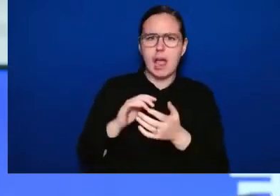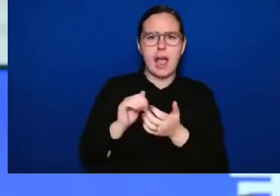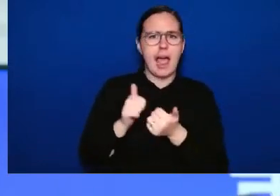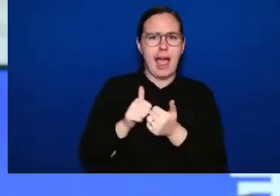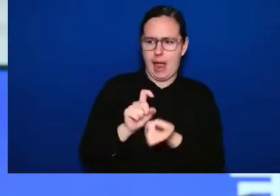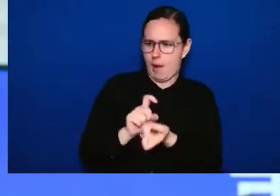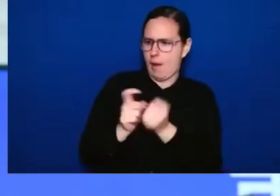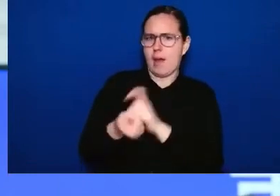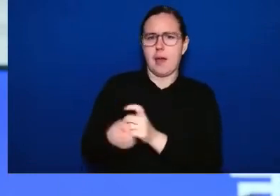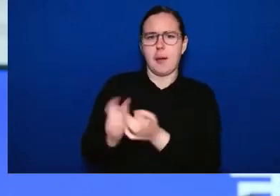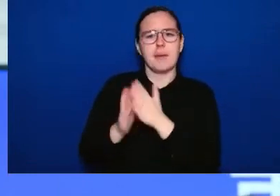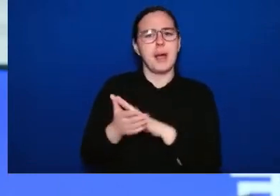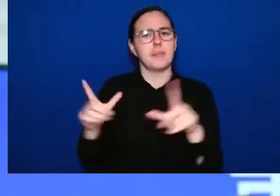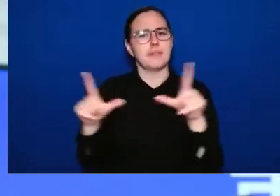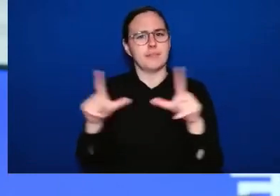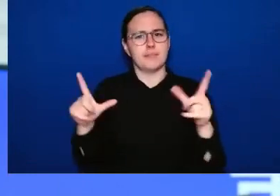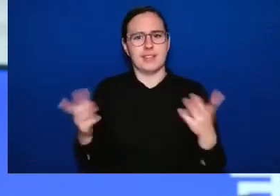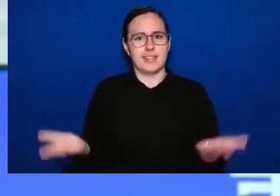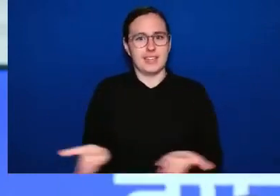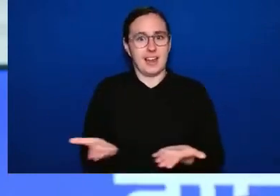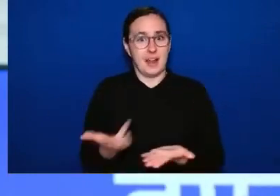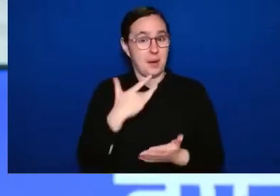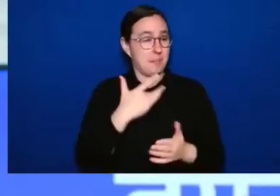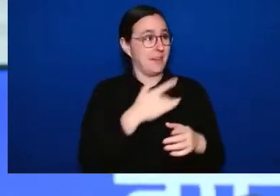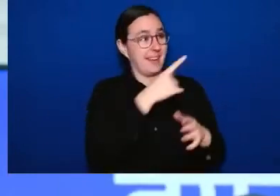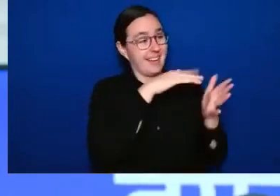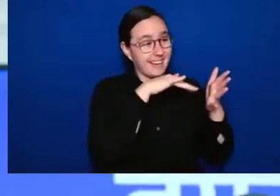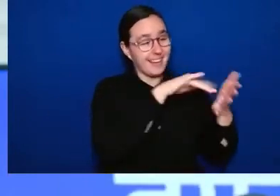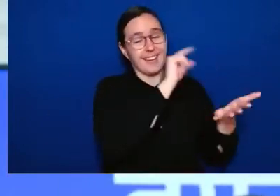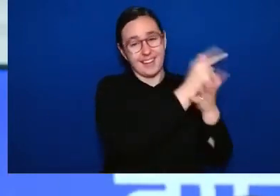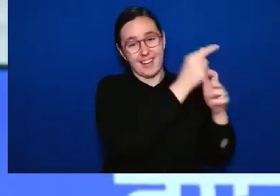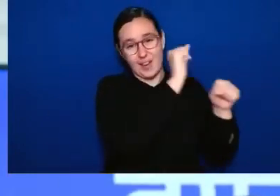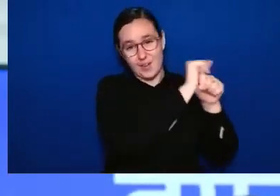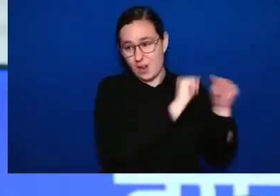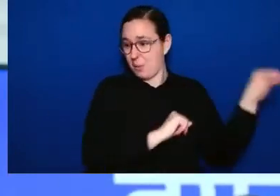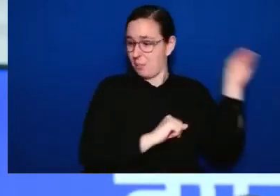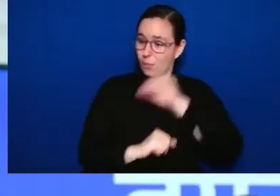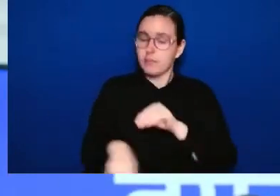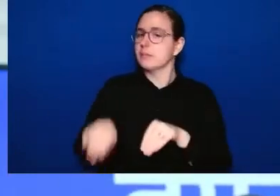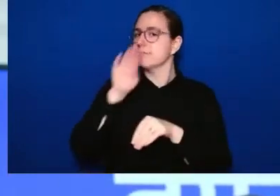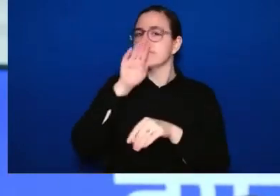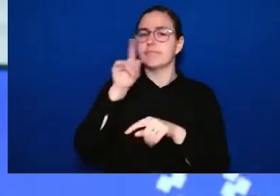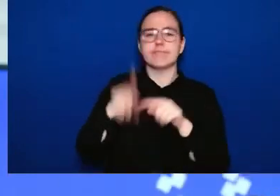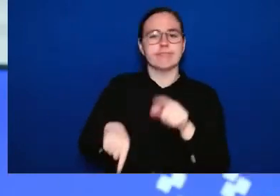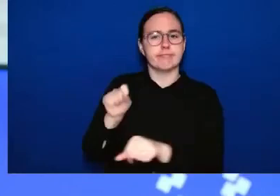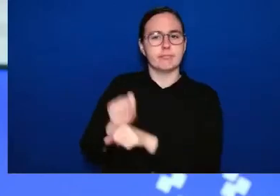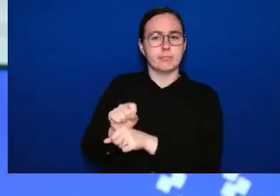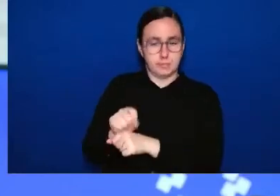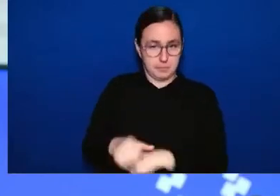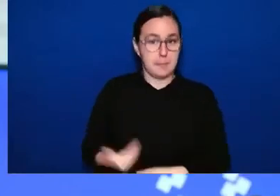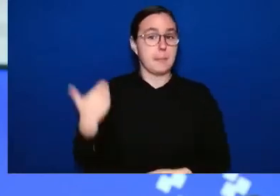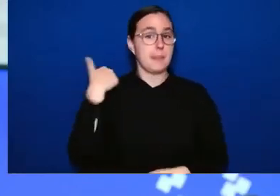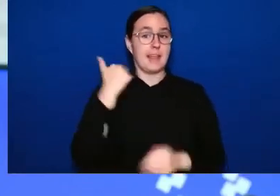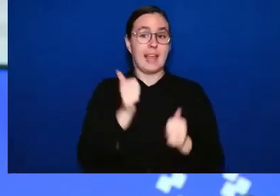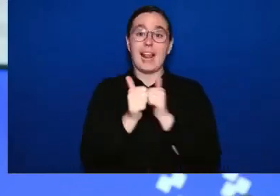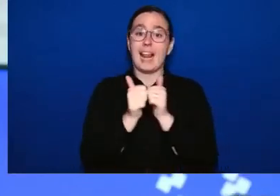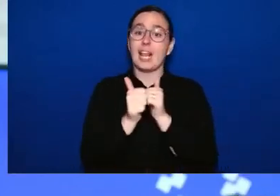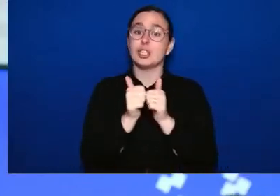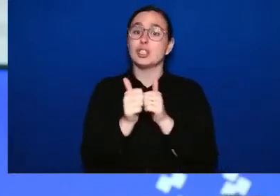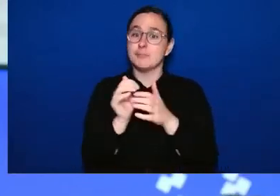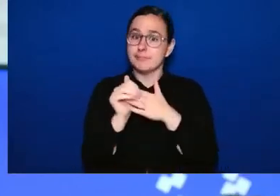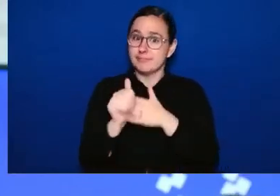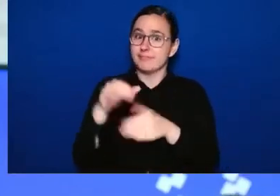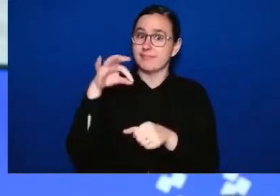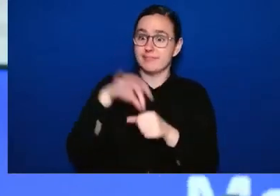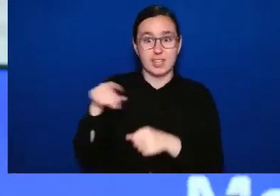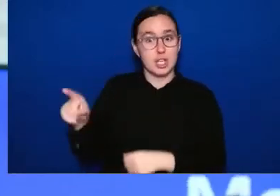Now, when I was in Chilliwack on the leadership campaign, I was hosted by a doctor and his wife, a dentist, and they